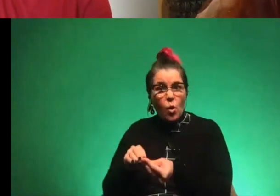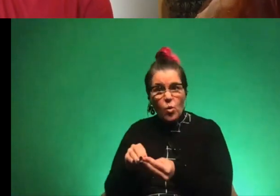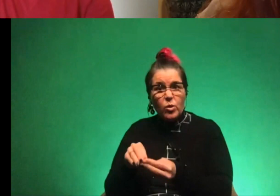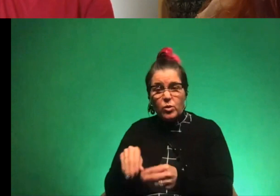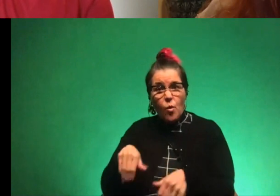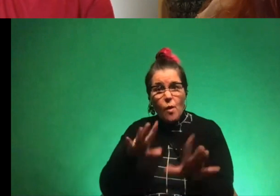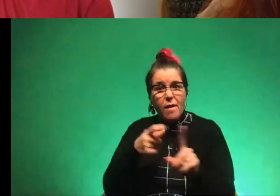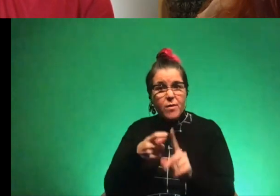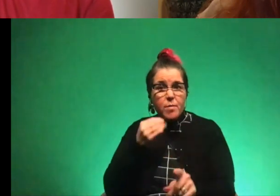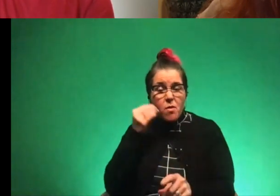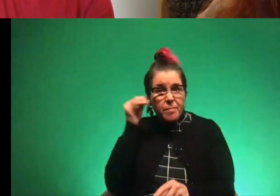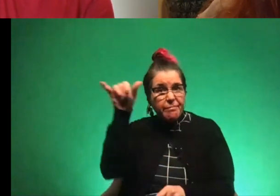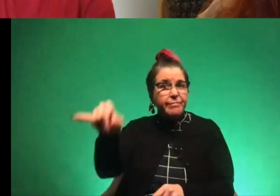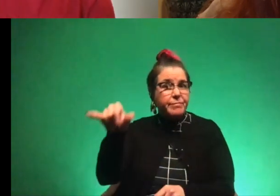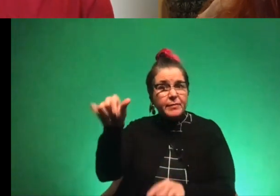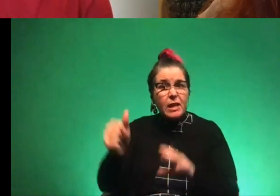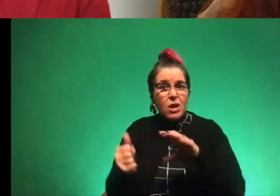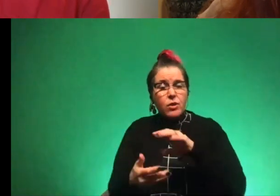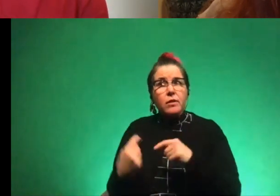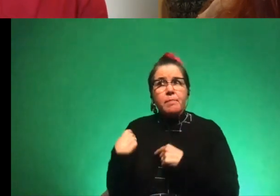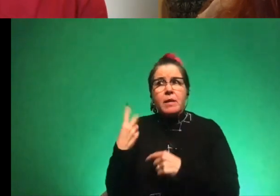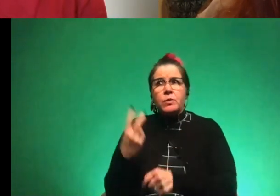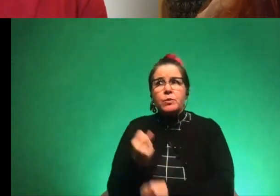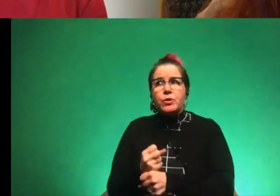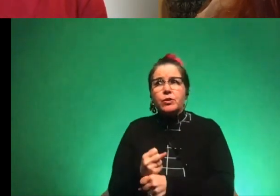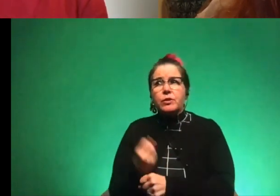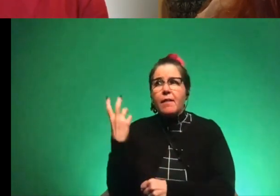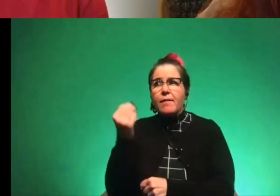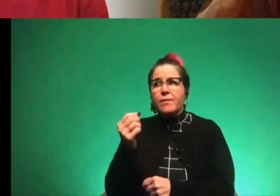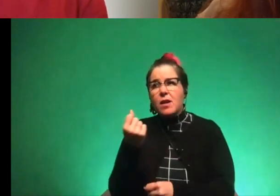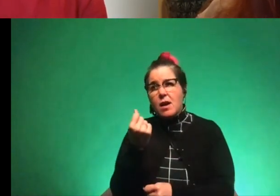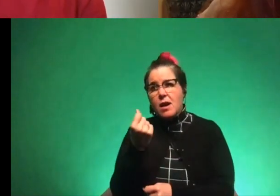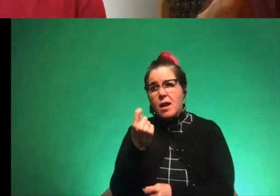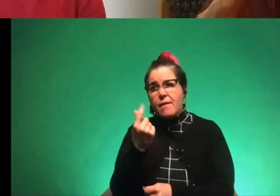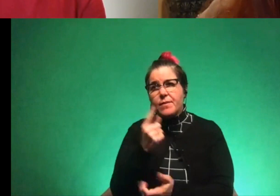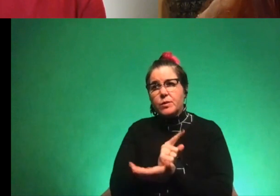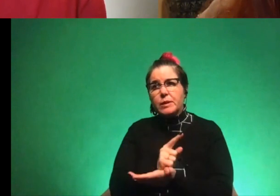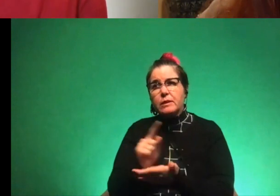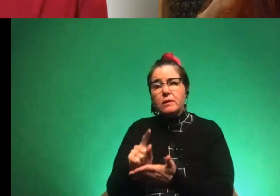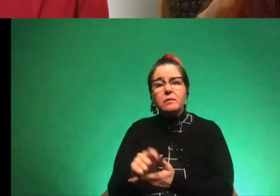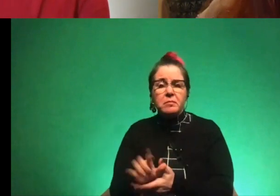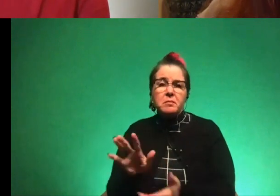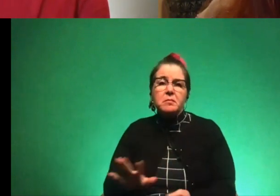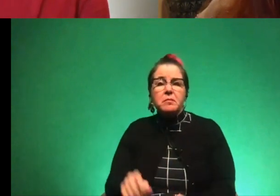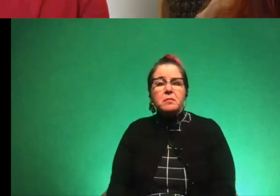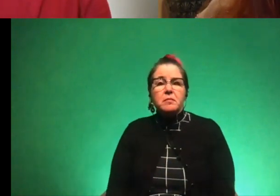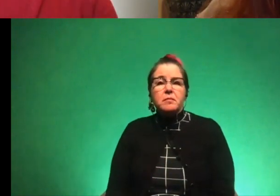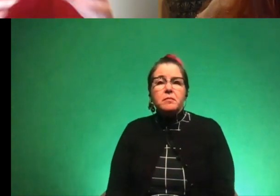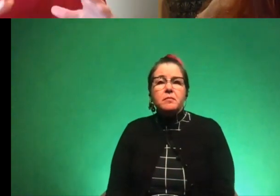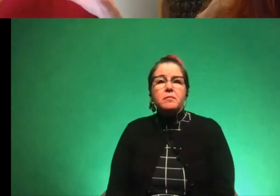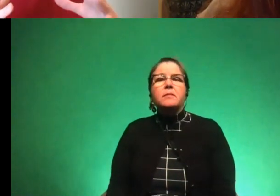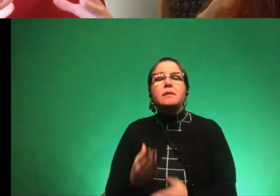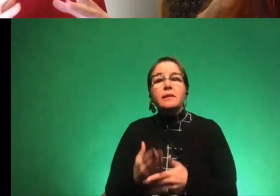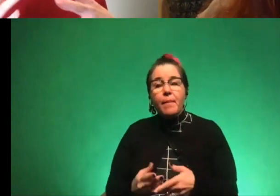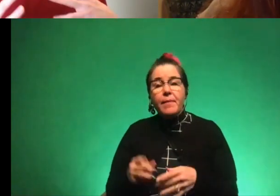home, the last 2 years, I've been gone about 11 weeks. And so, you know, some of that's time where we're on